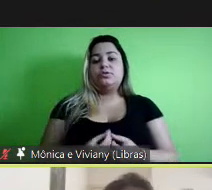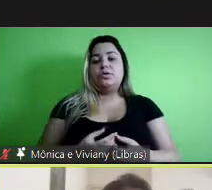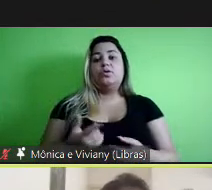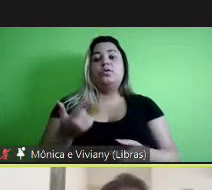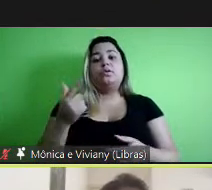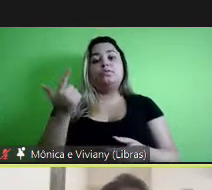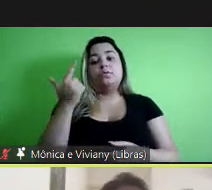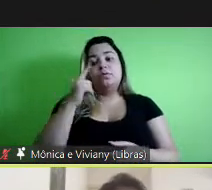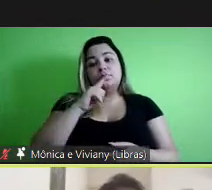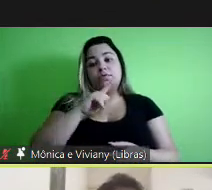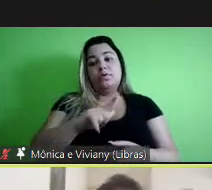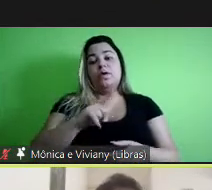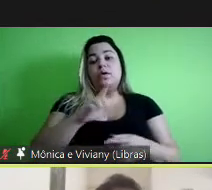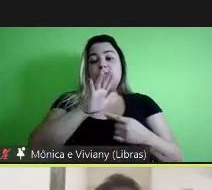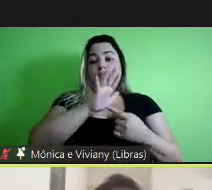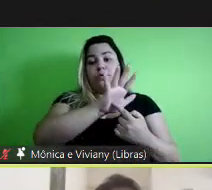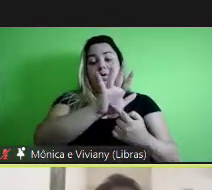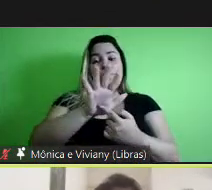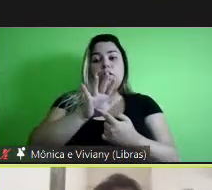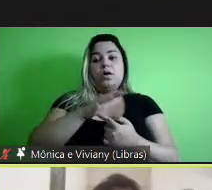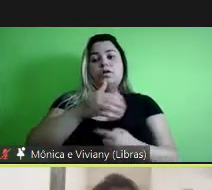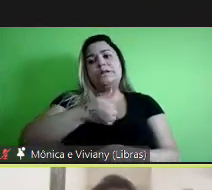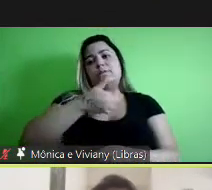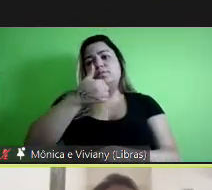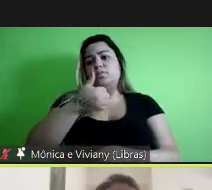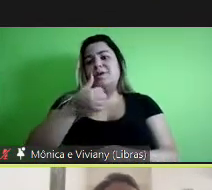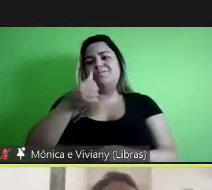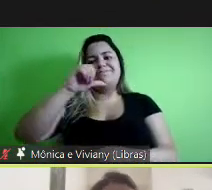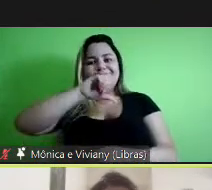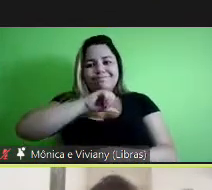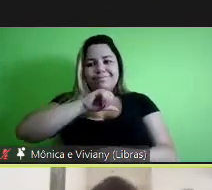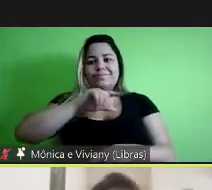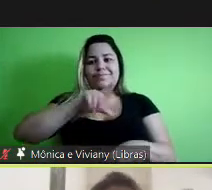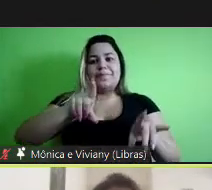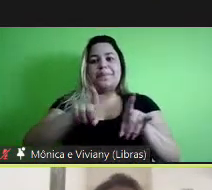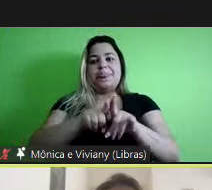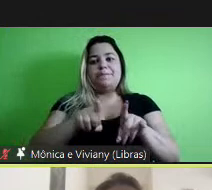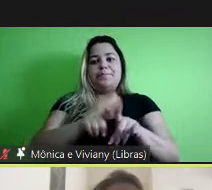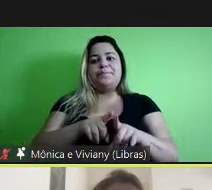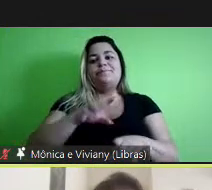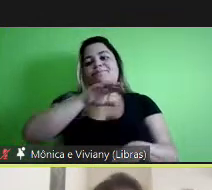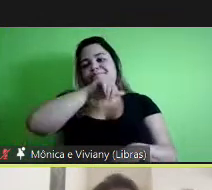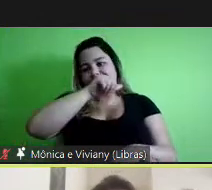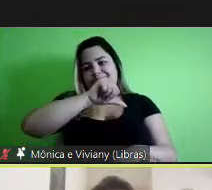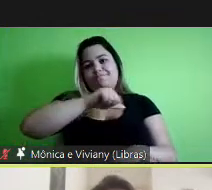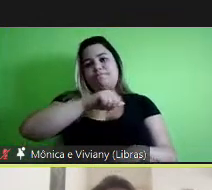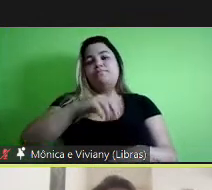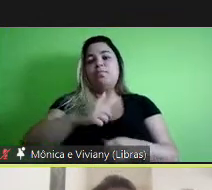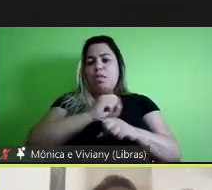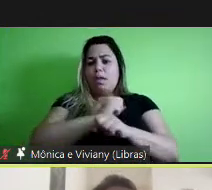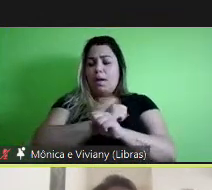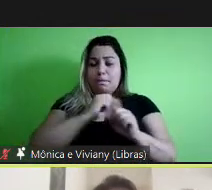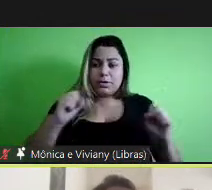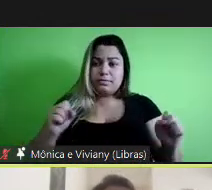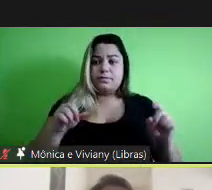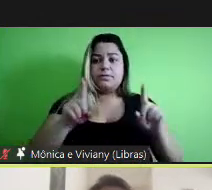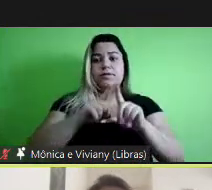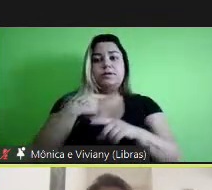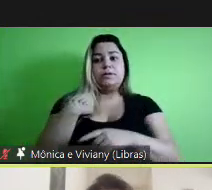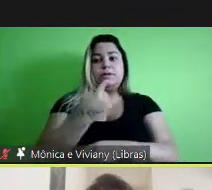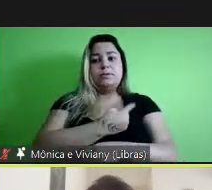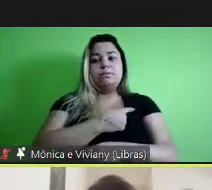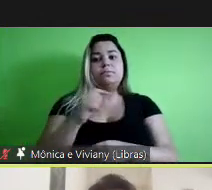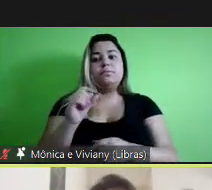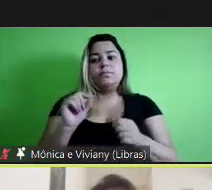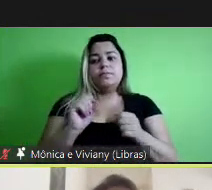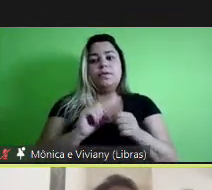very sad. So we were able to bring this, that show that the air quality was already not good. And with this project, it will